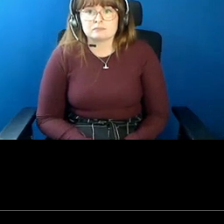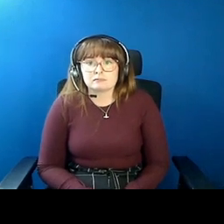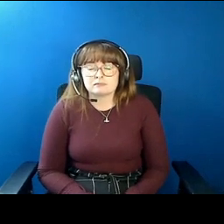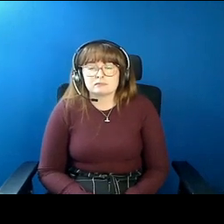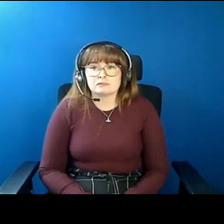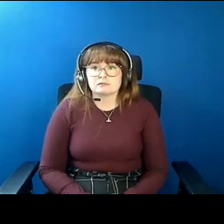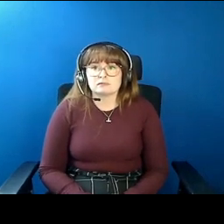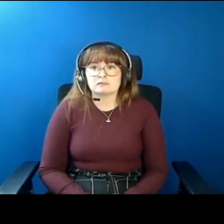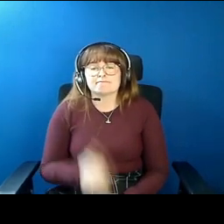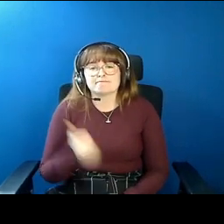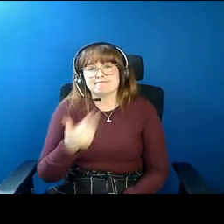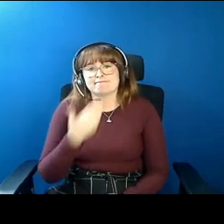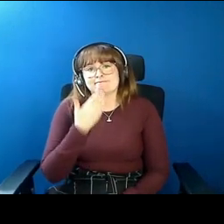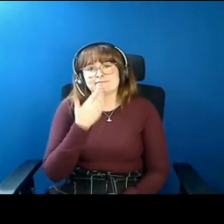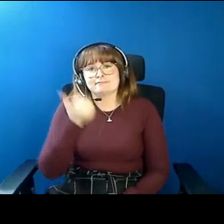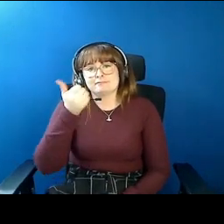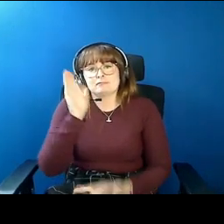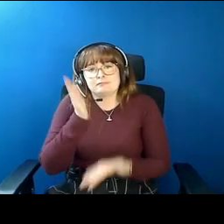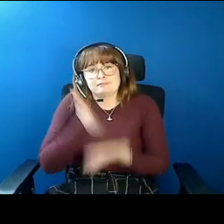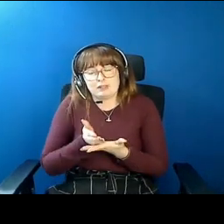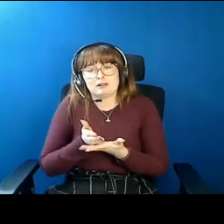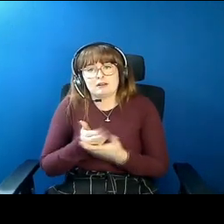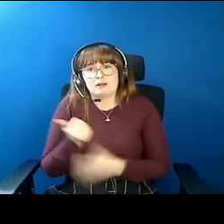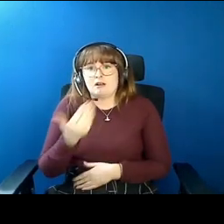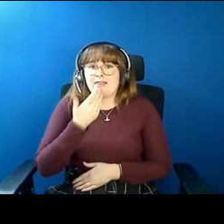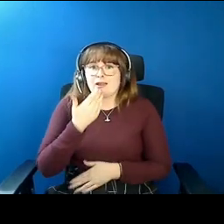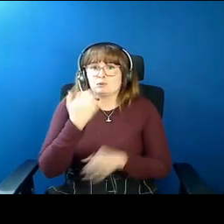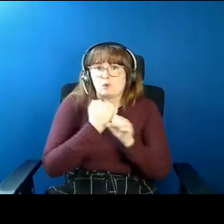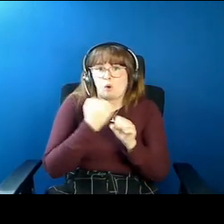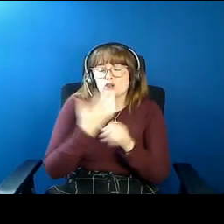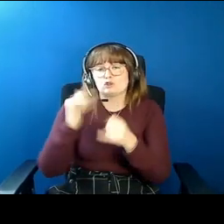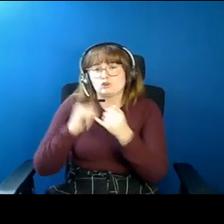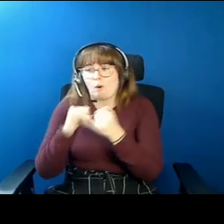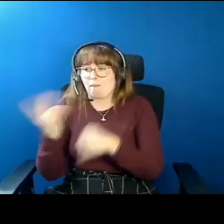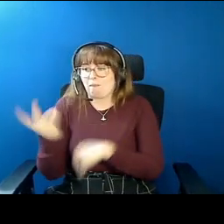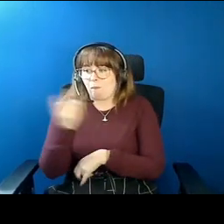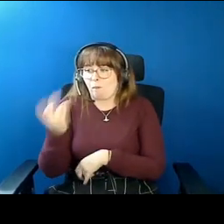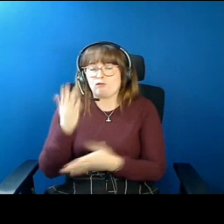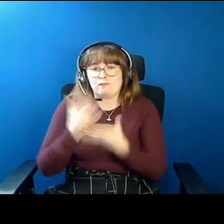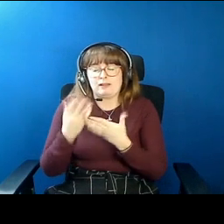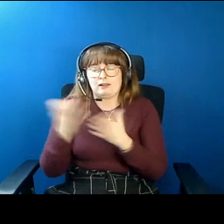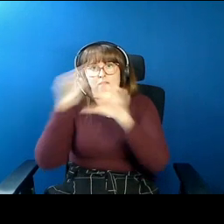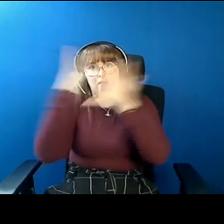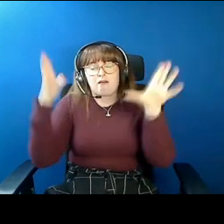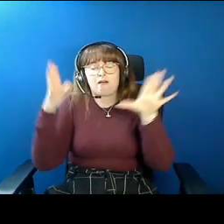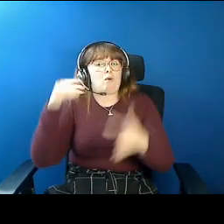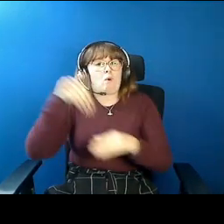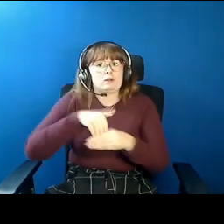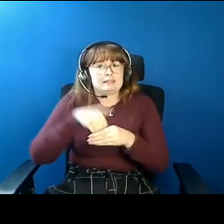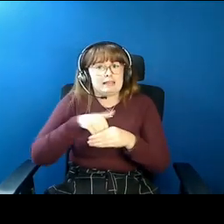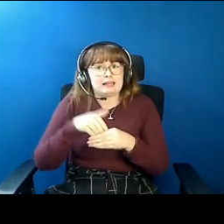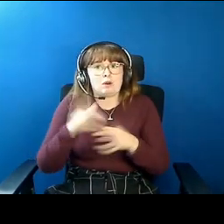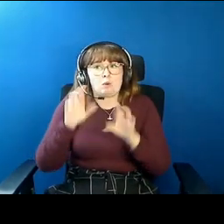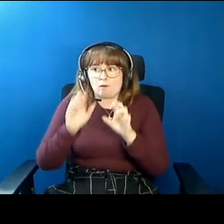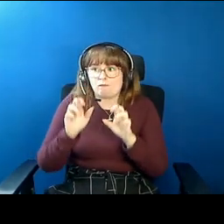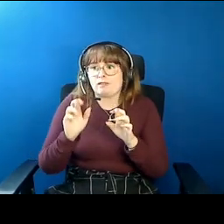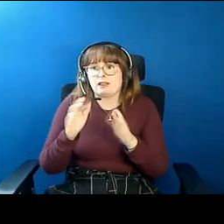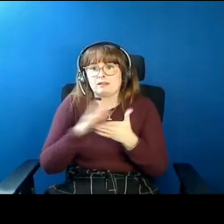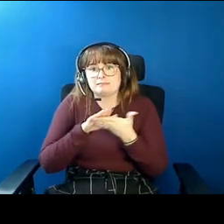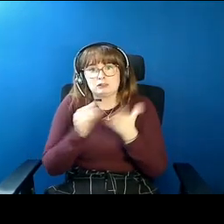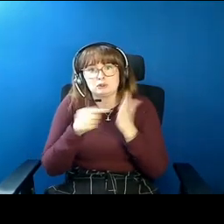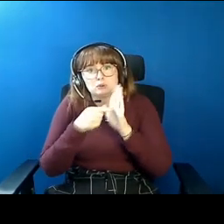Thank you, Sean. Yeah, absolutely. Thanks to Gordon and Sean there for setting the context and kind of hopefully translating the ethos